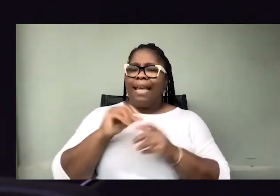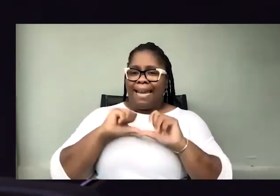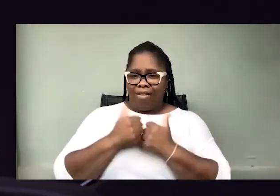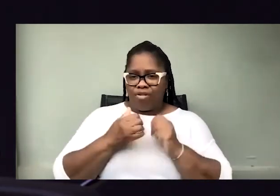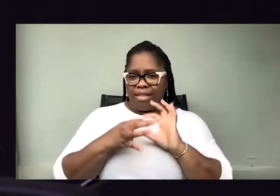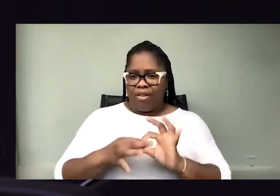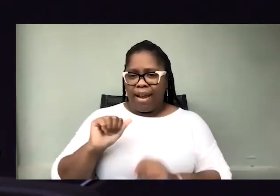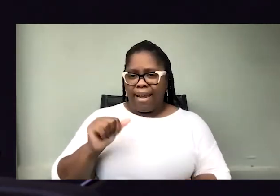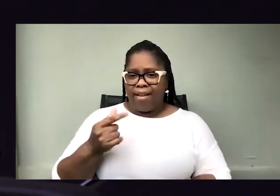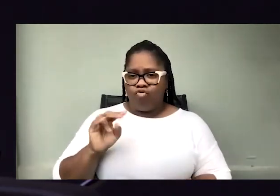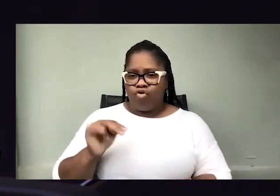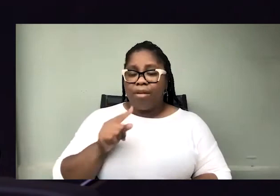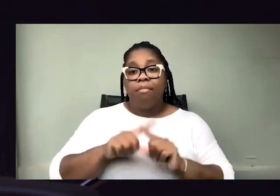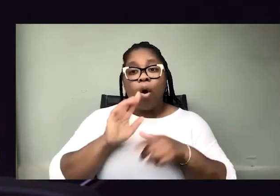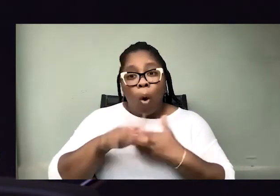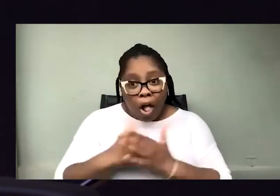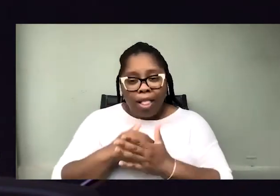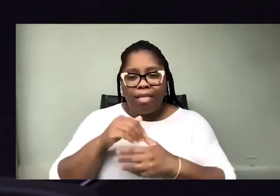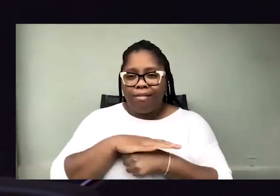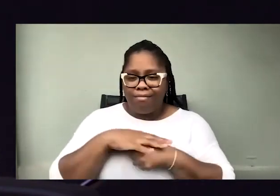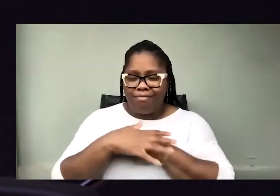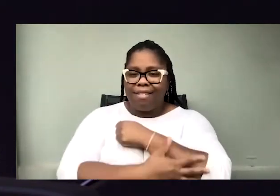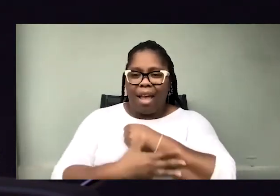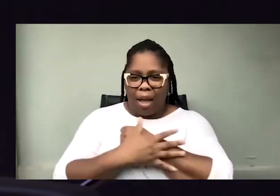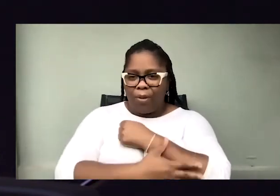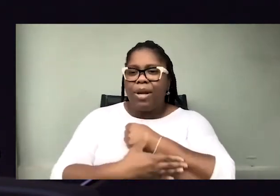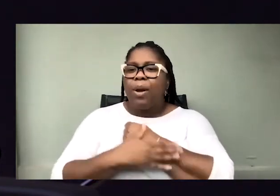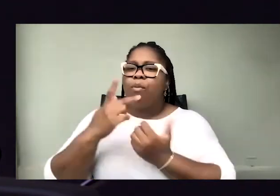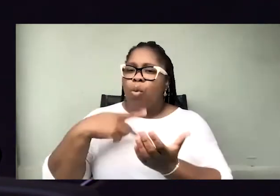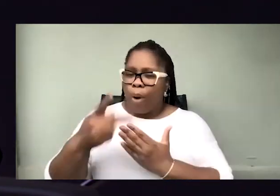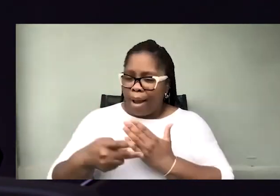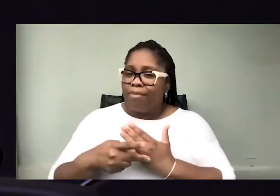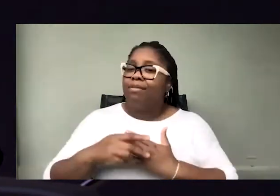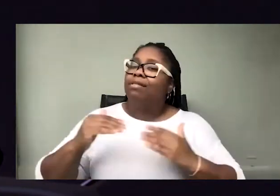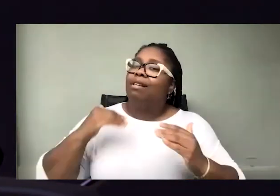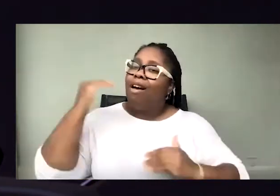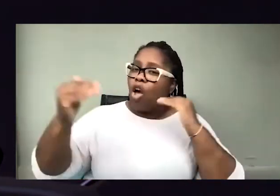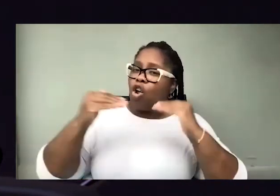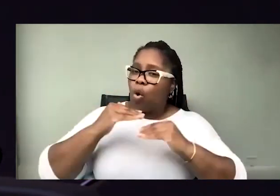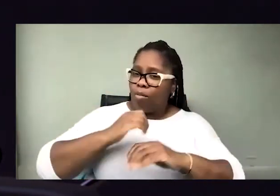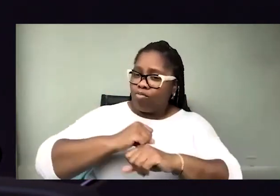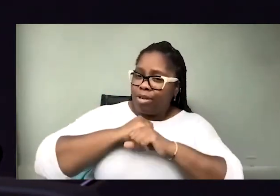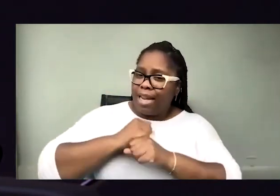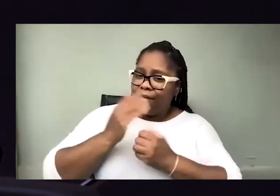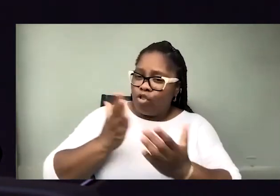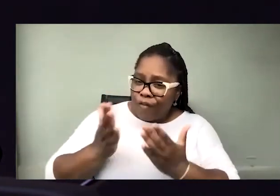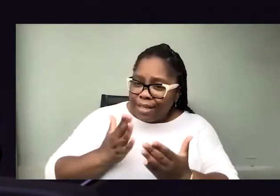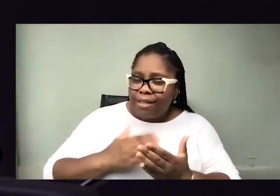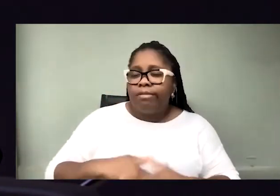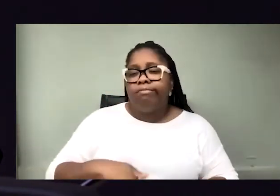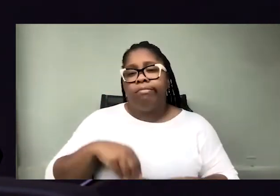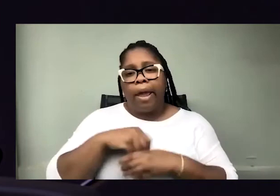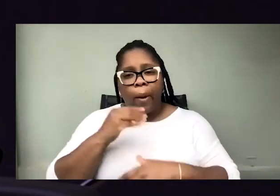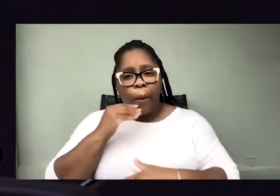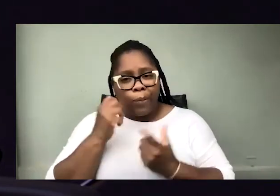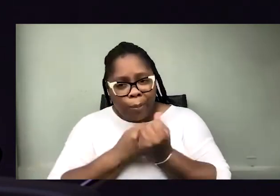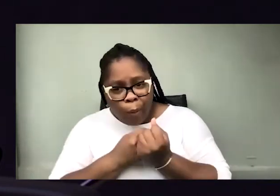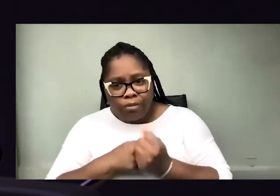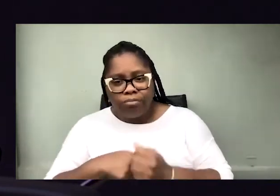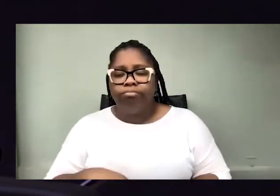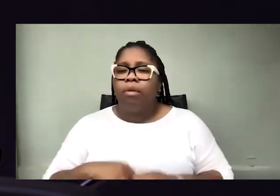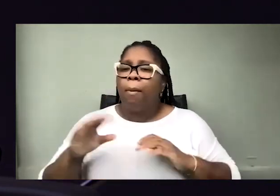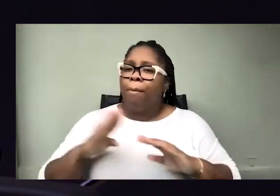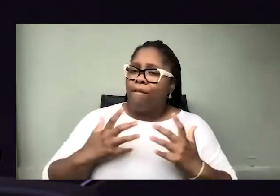but all county programs, including adult protective services, in-home support services, behavioral health